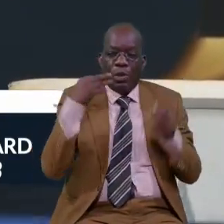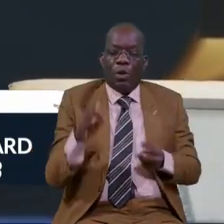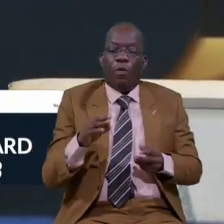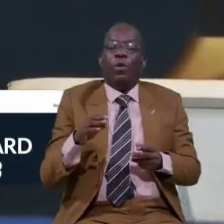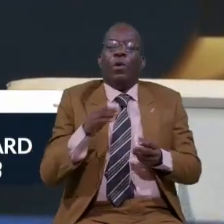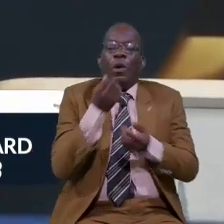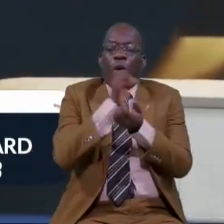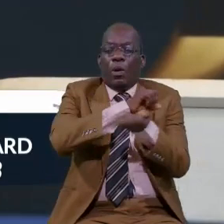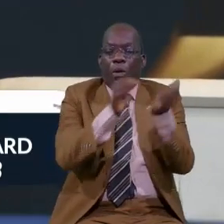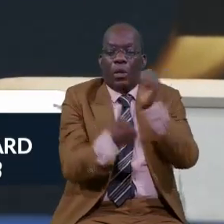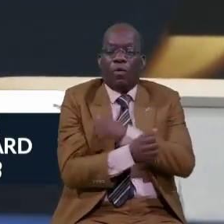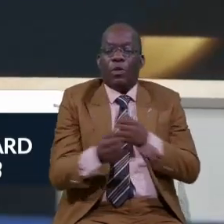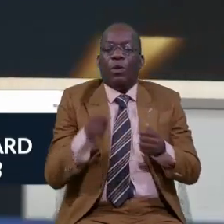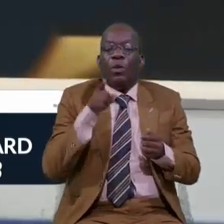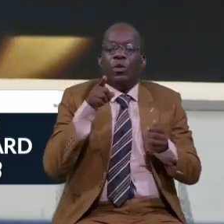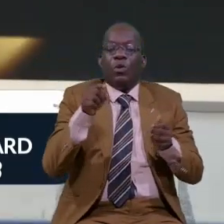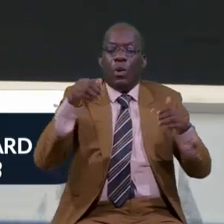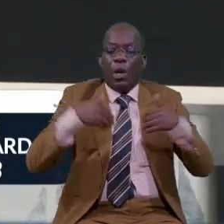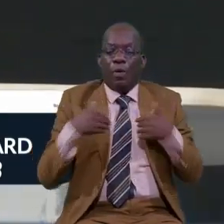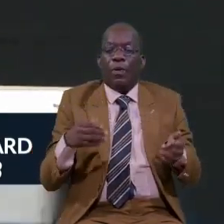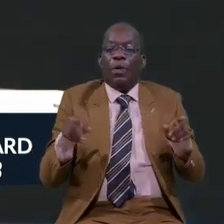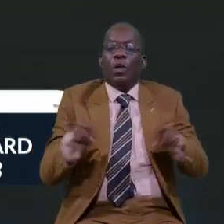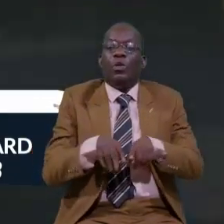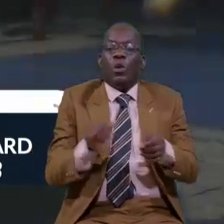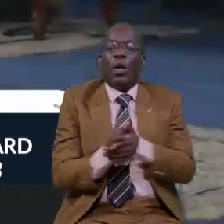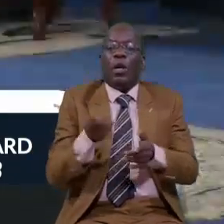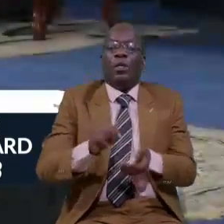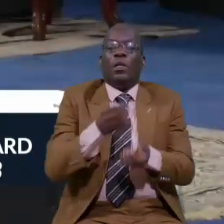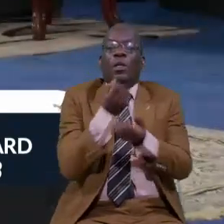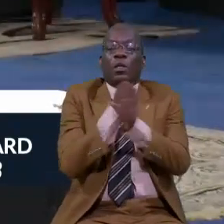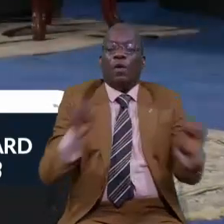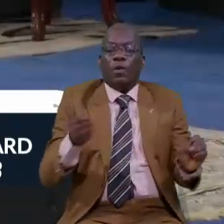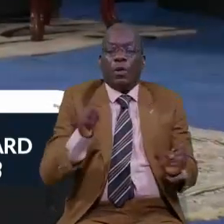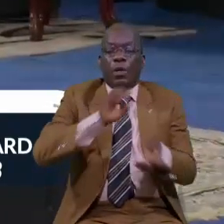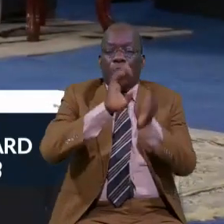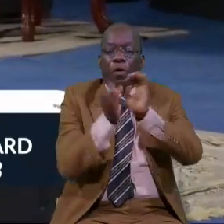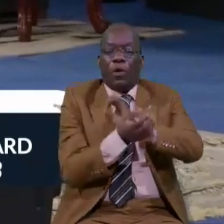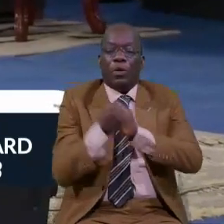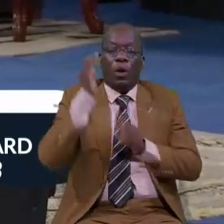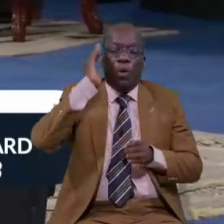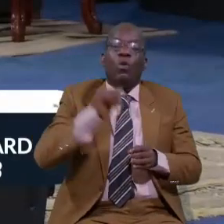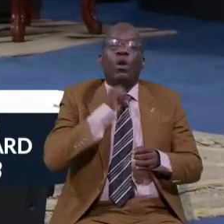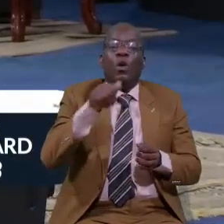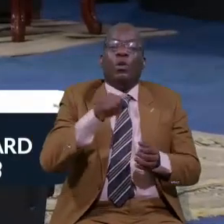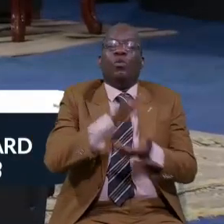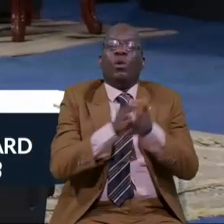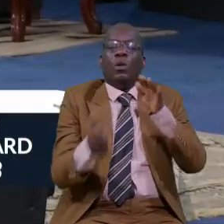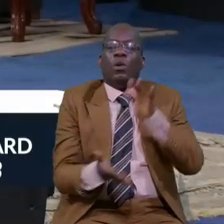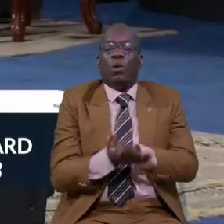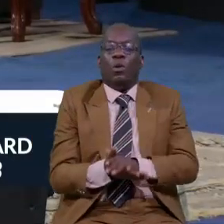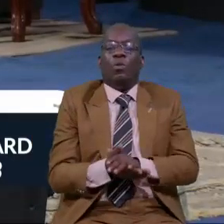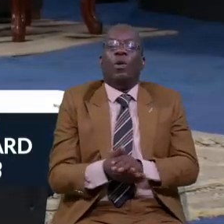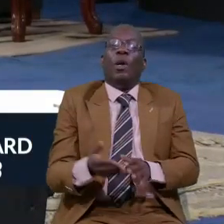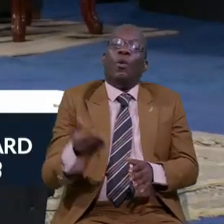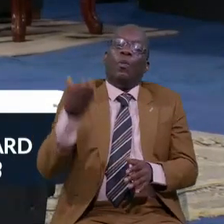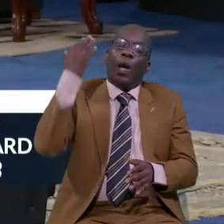with him, so that the conversion, the salvation, will not fade out after the retreat. The Lord